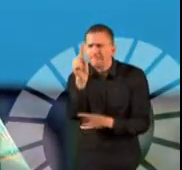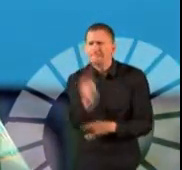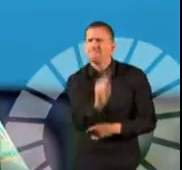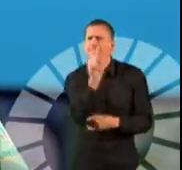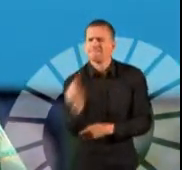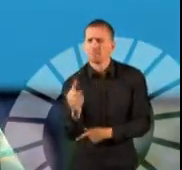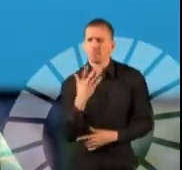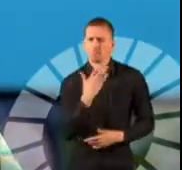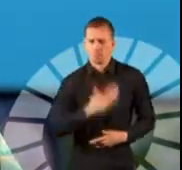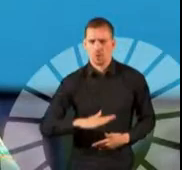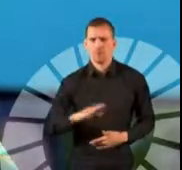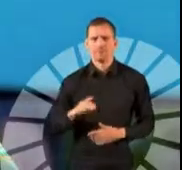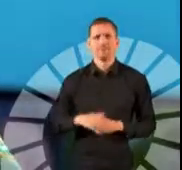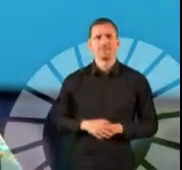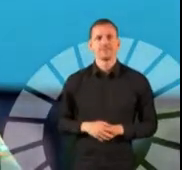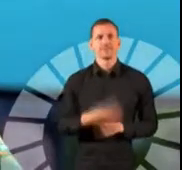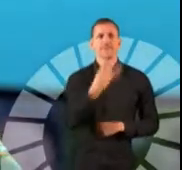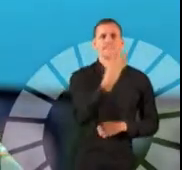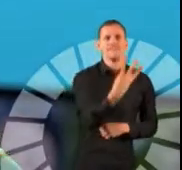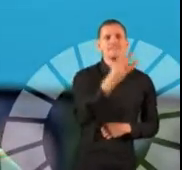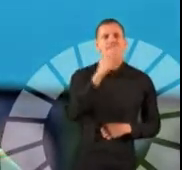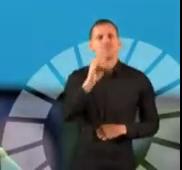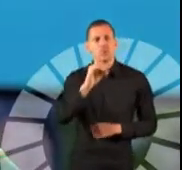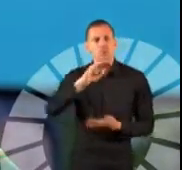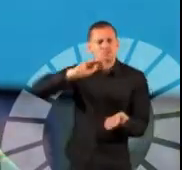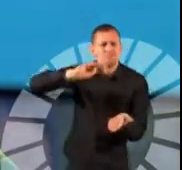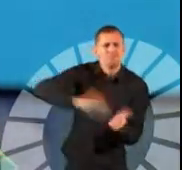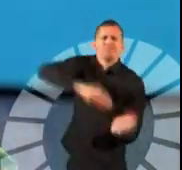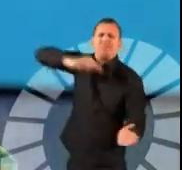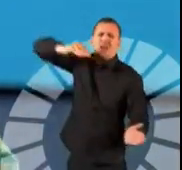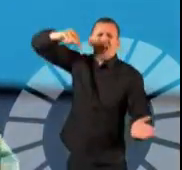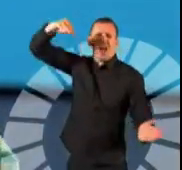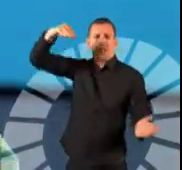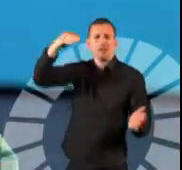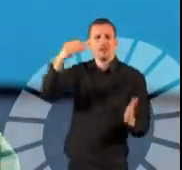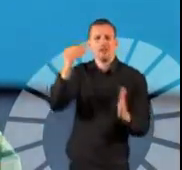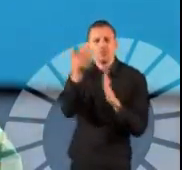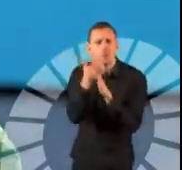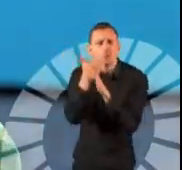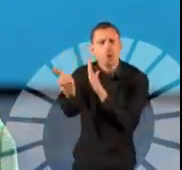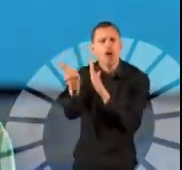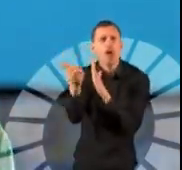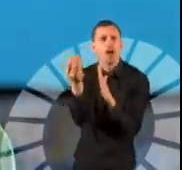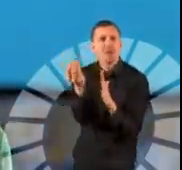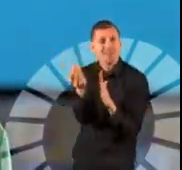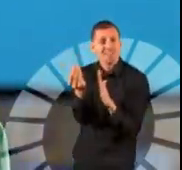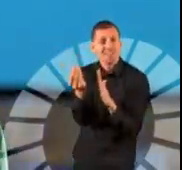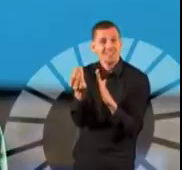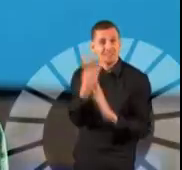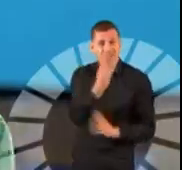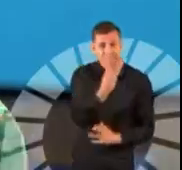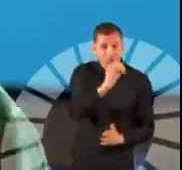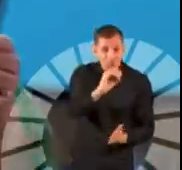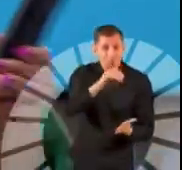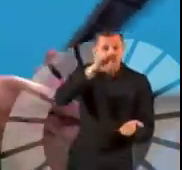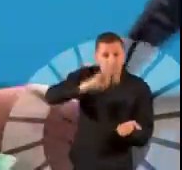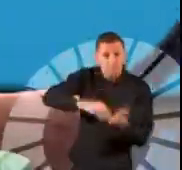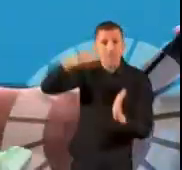not 20 billion. We have 40 billion. Thank you.